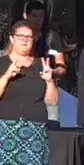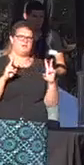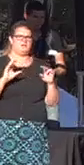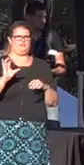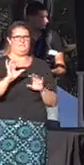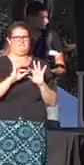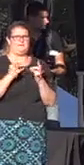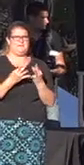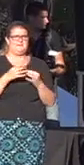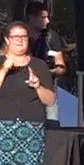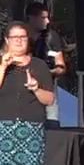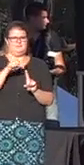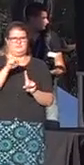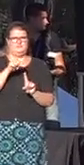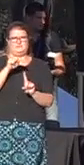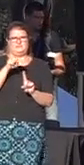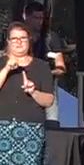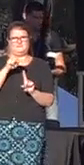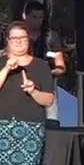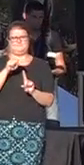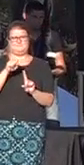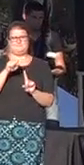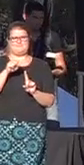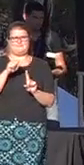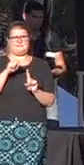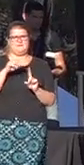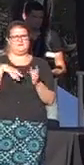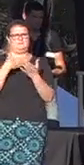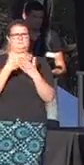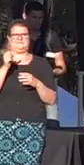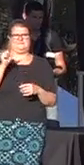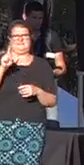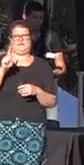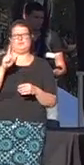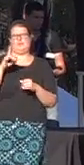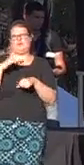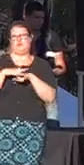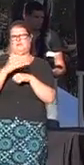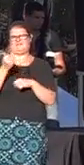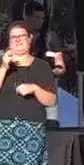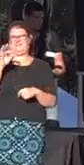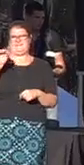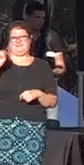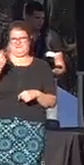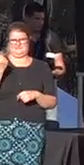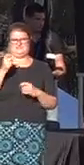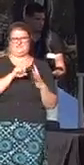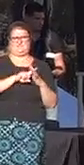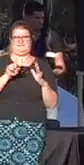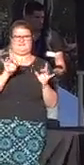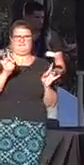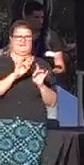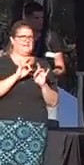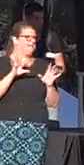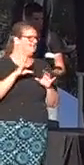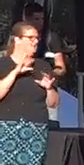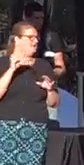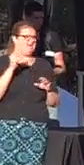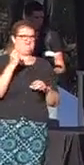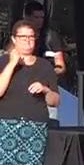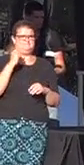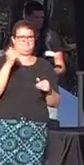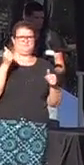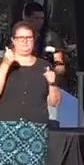family, Tita Viveros reached San Diego in the early 1990s, fleeing the violence and rejection